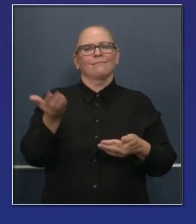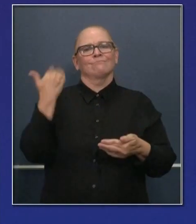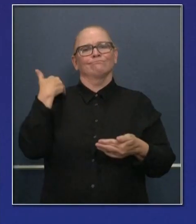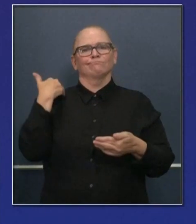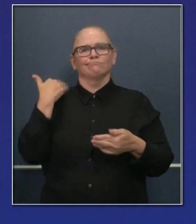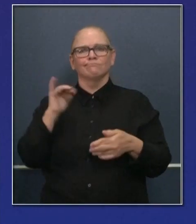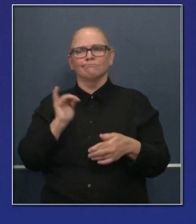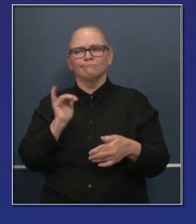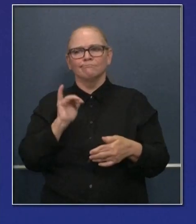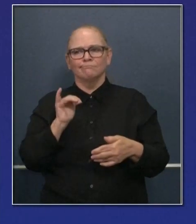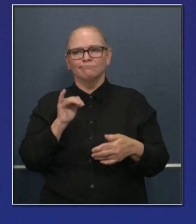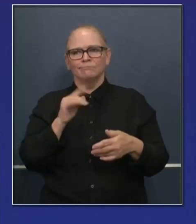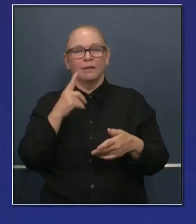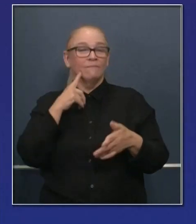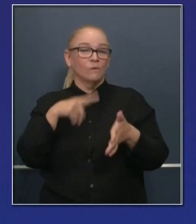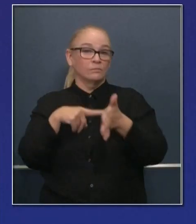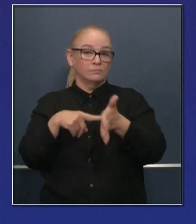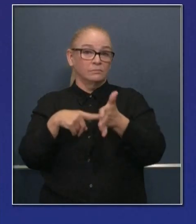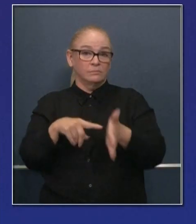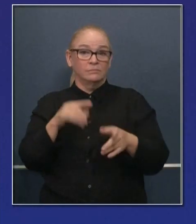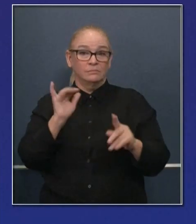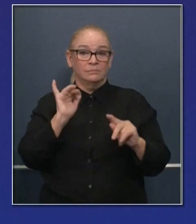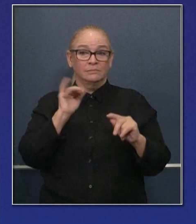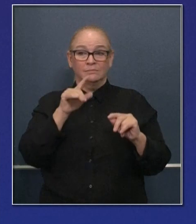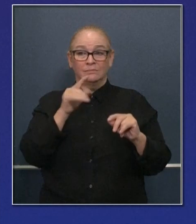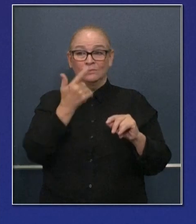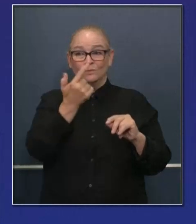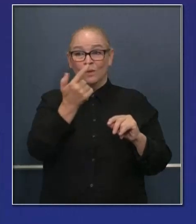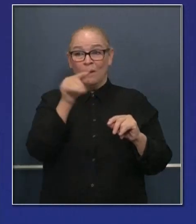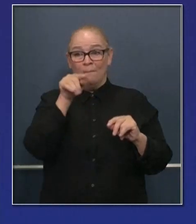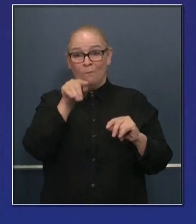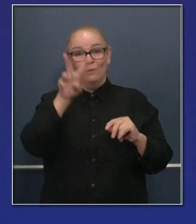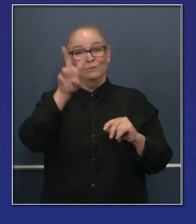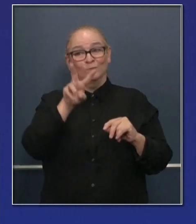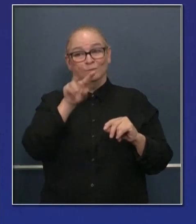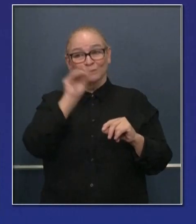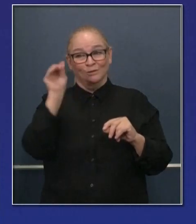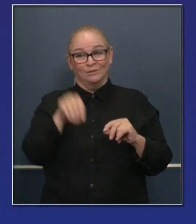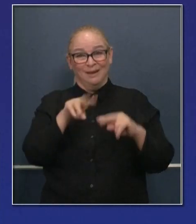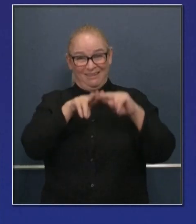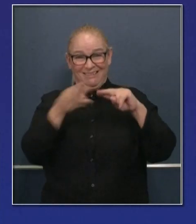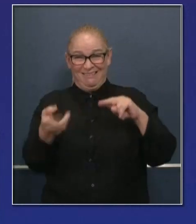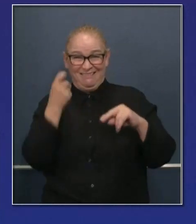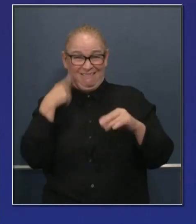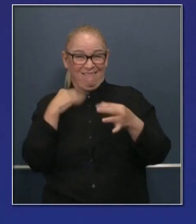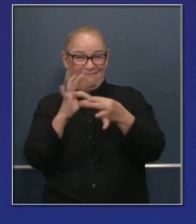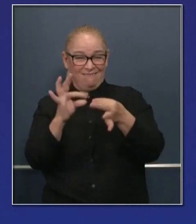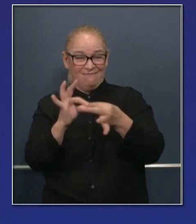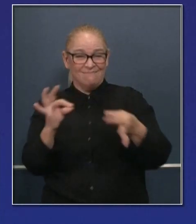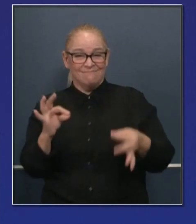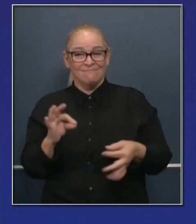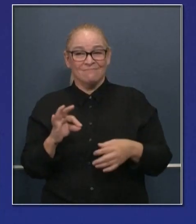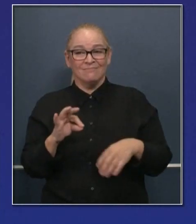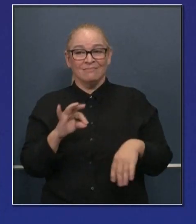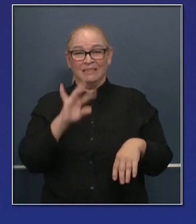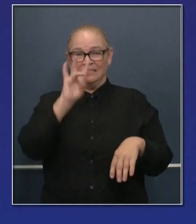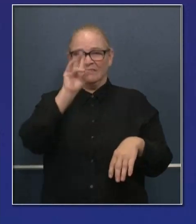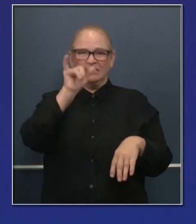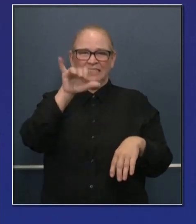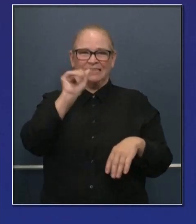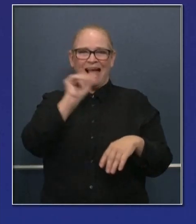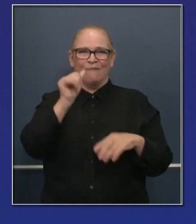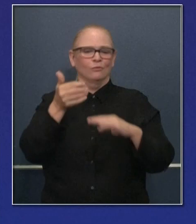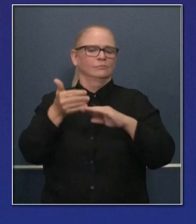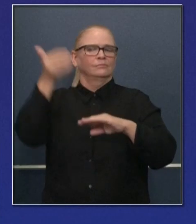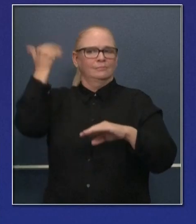signs. 21.2% decline in the 7-day average total number of positive cases, but the positivity rate is